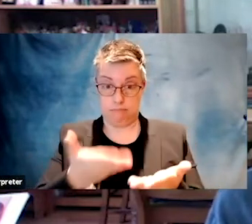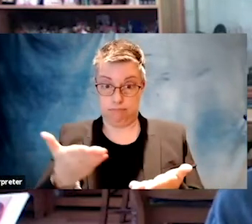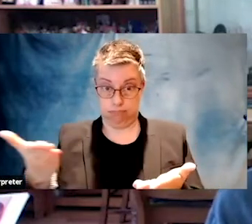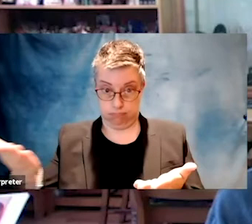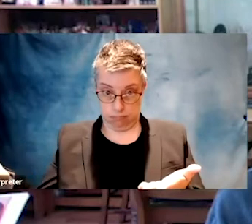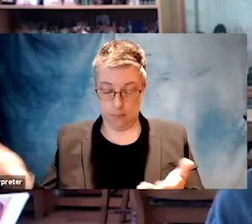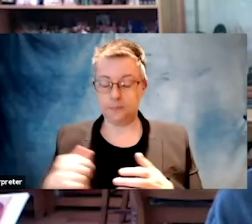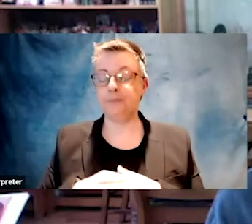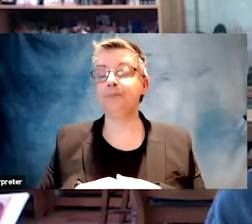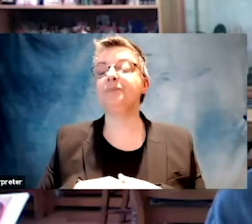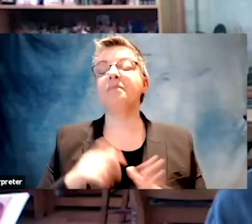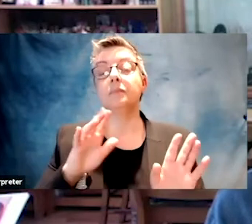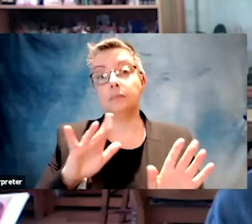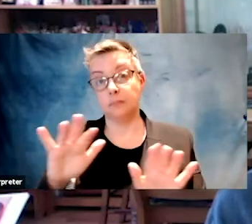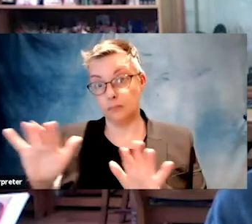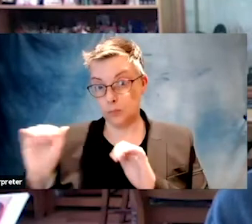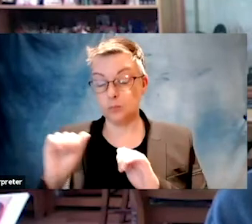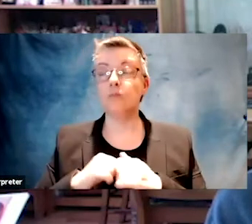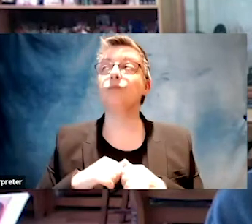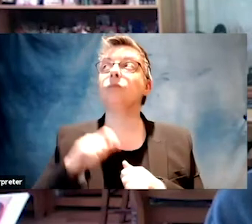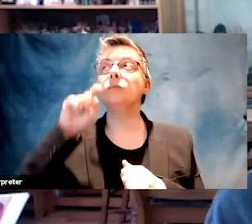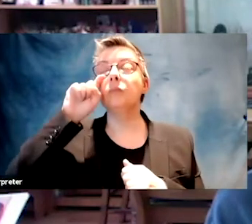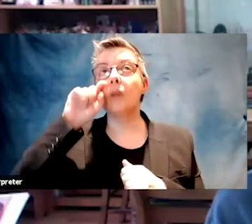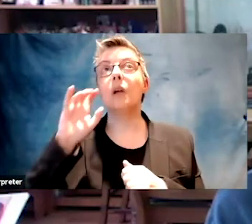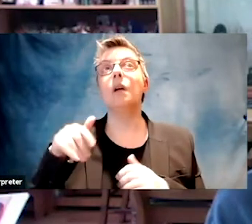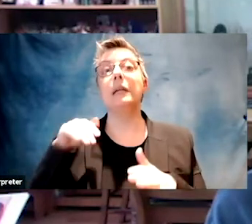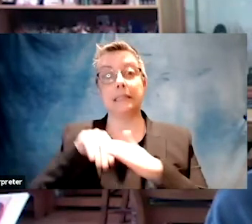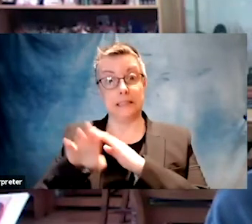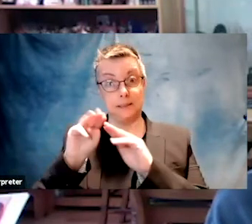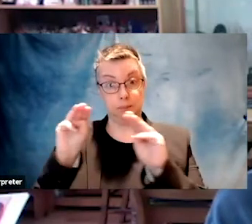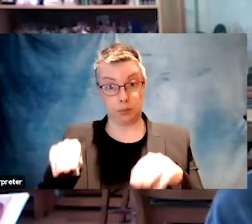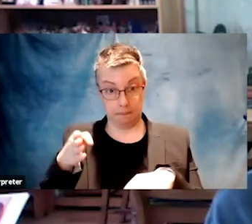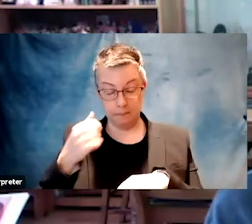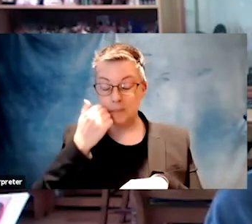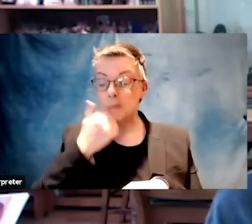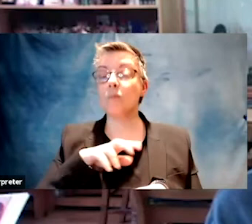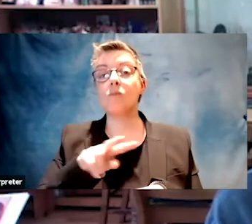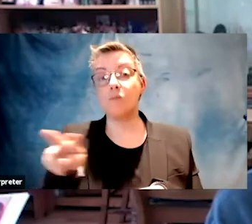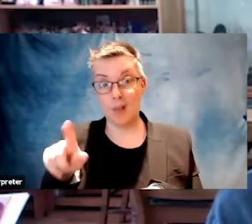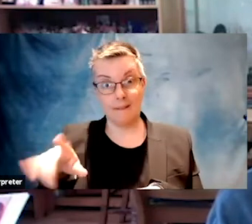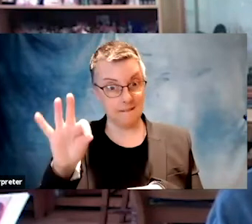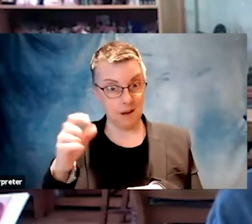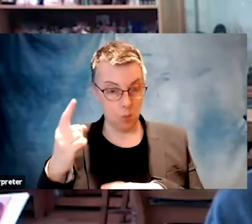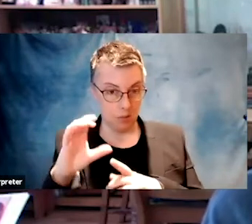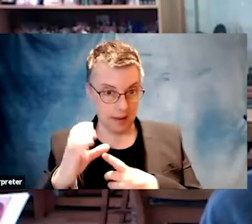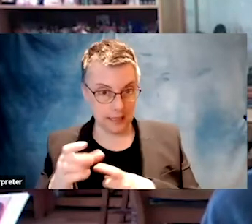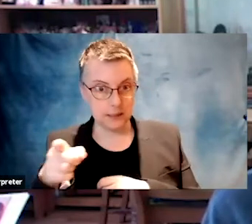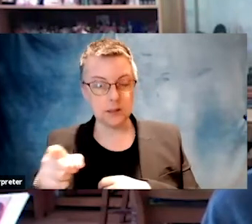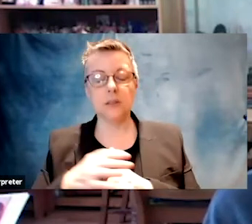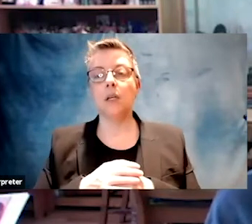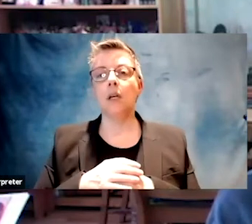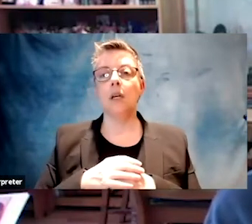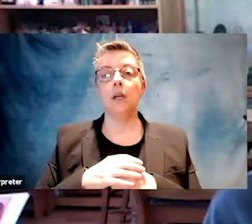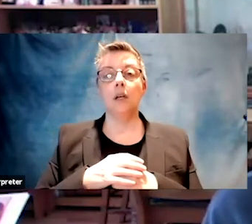And one of the things that happened at the motor is that I happened on a case that was